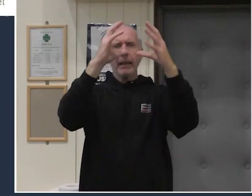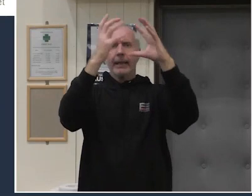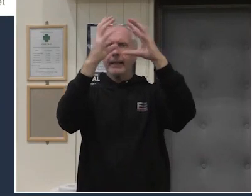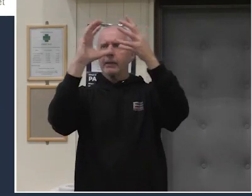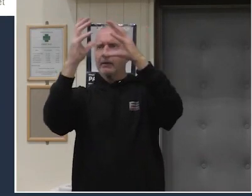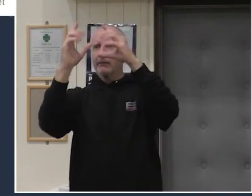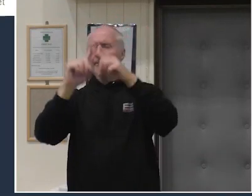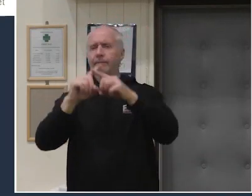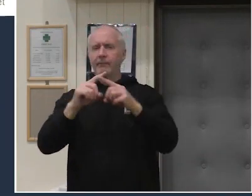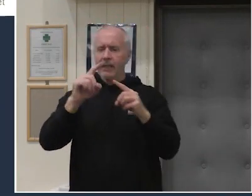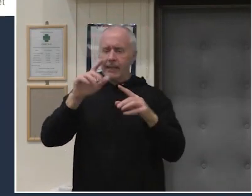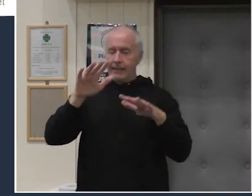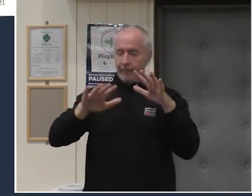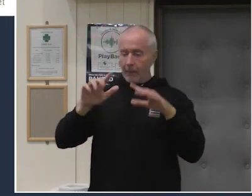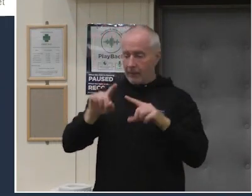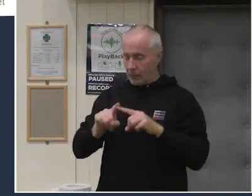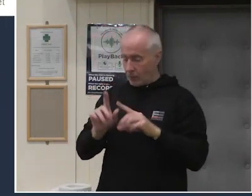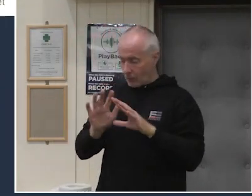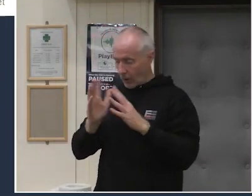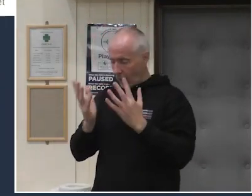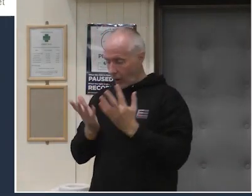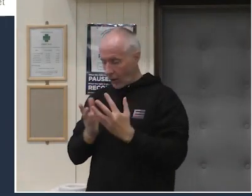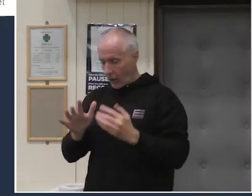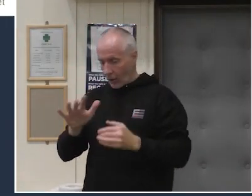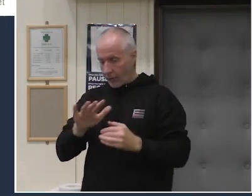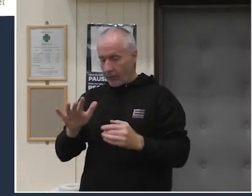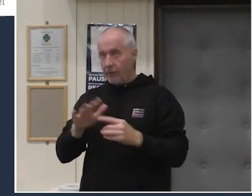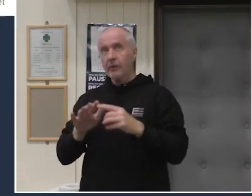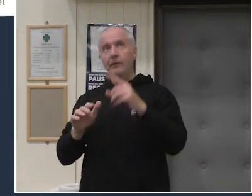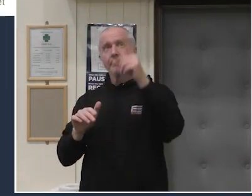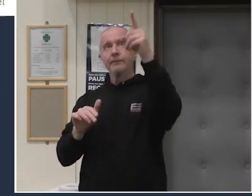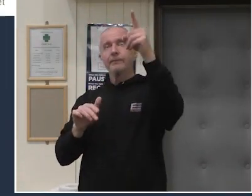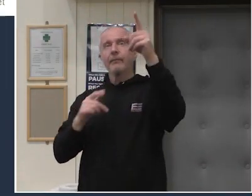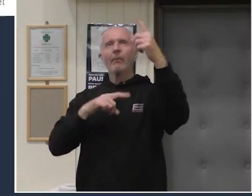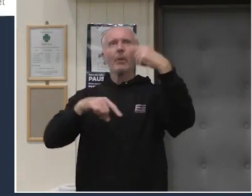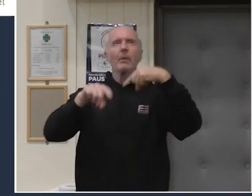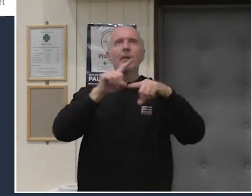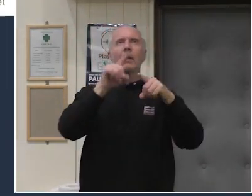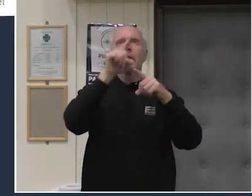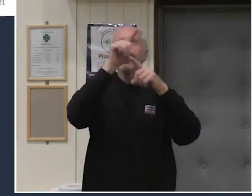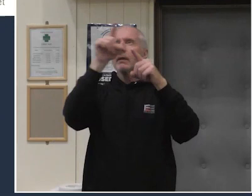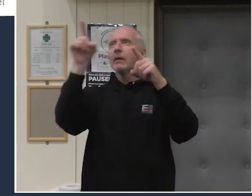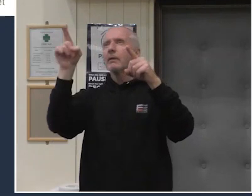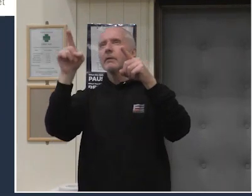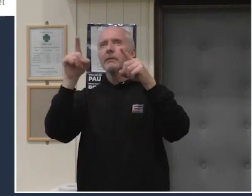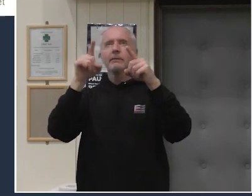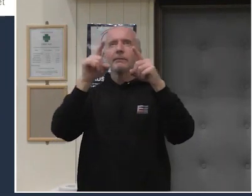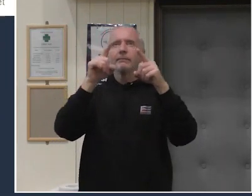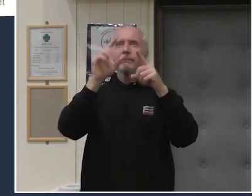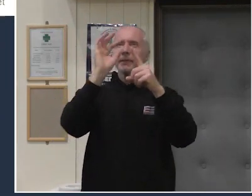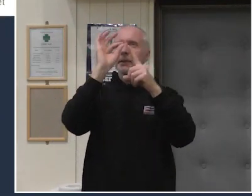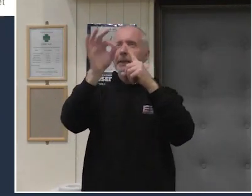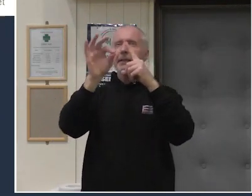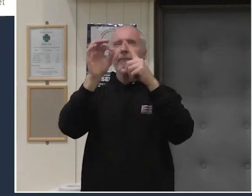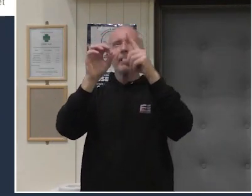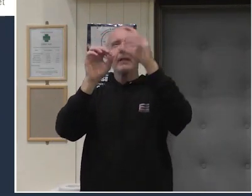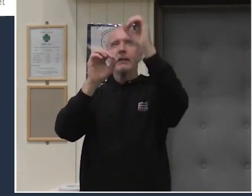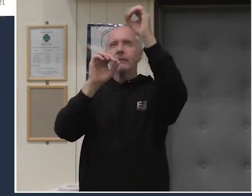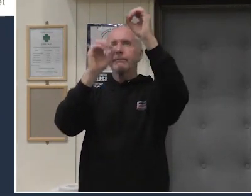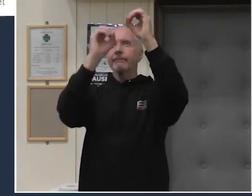but that was more of the ones that were chosen out of the specific case. So yeah, we've